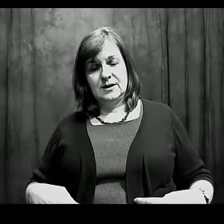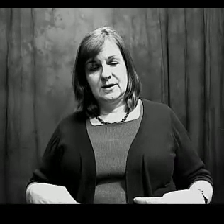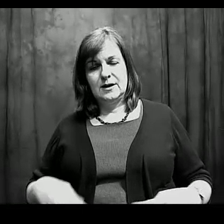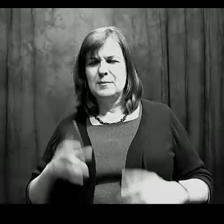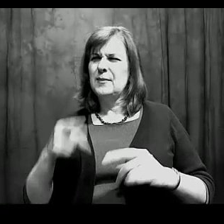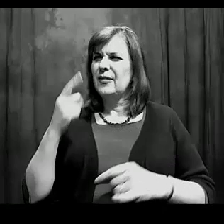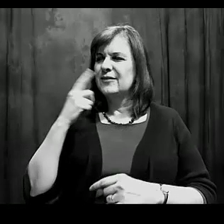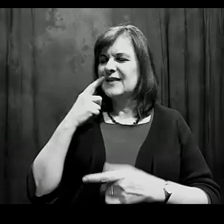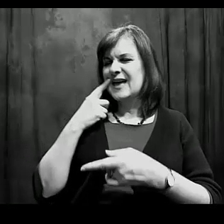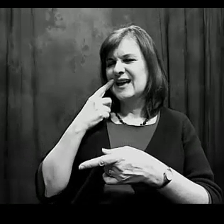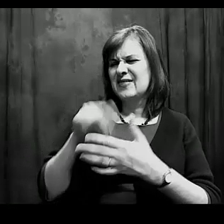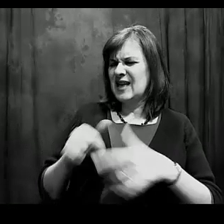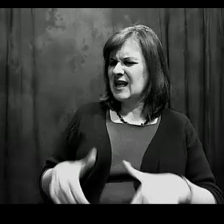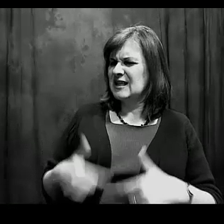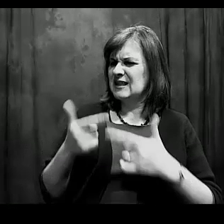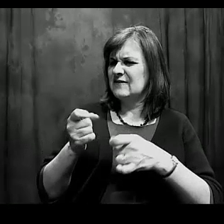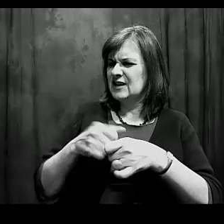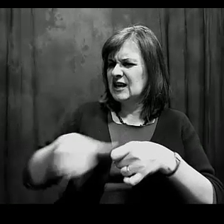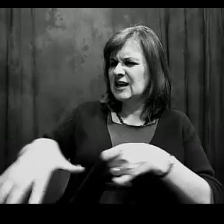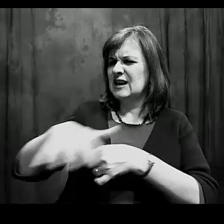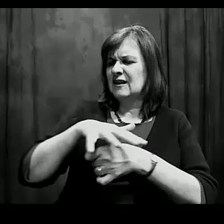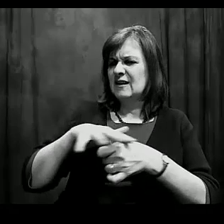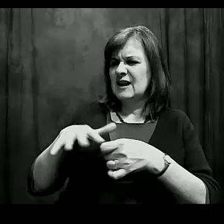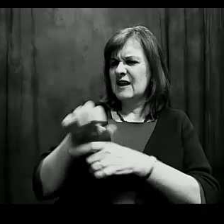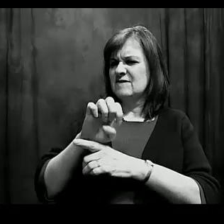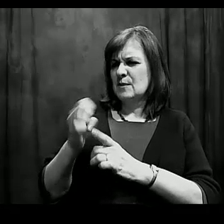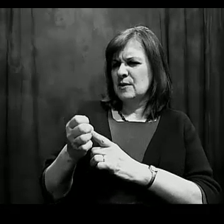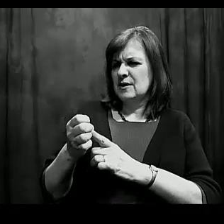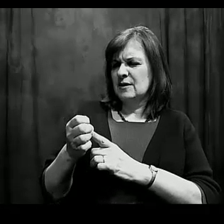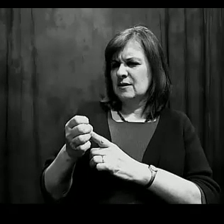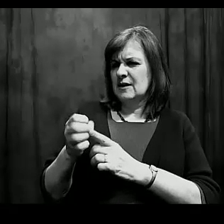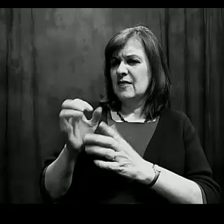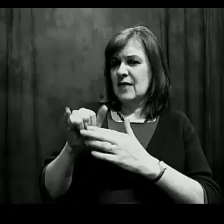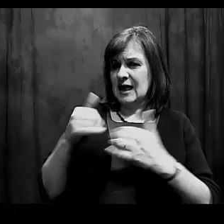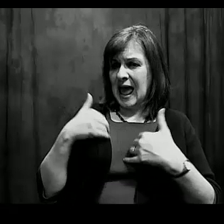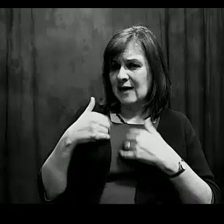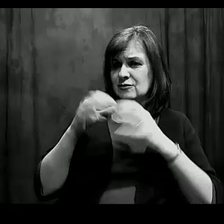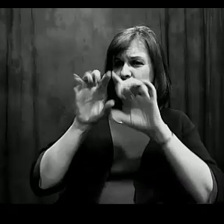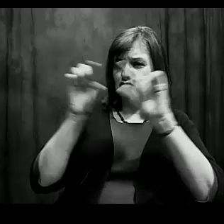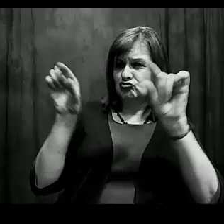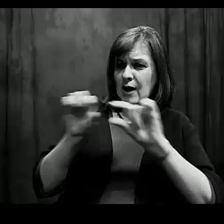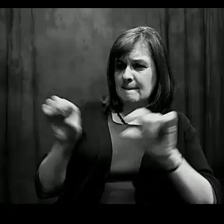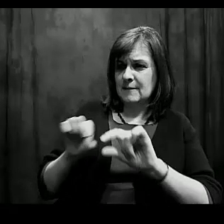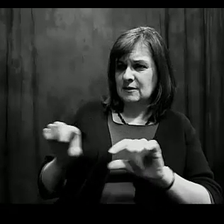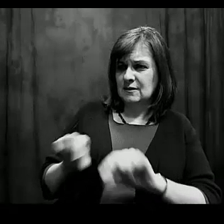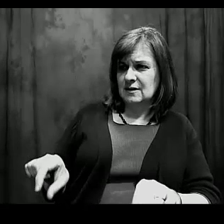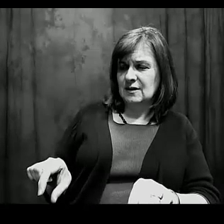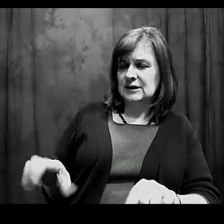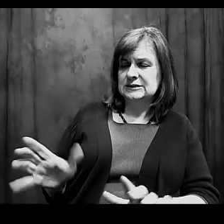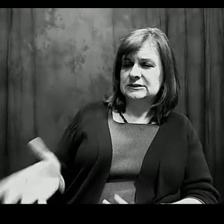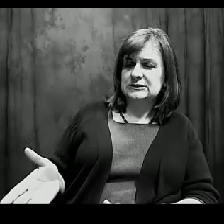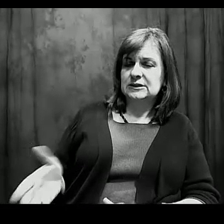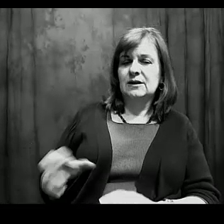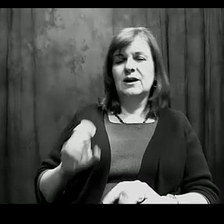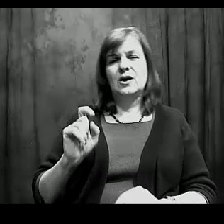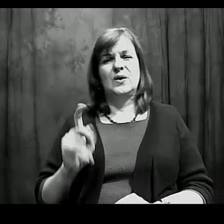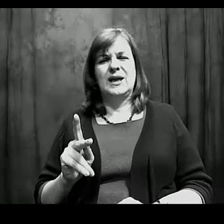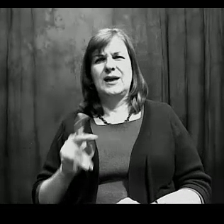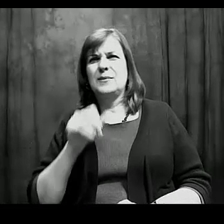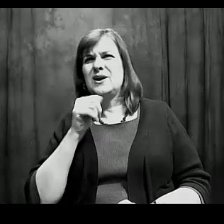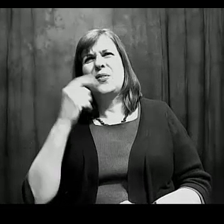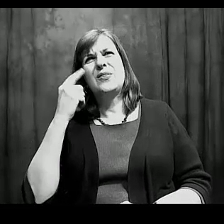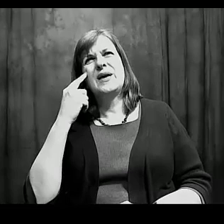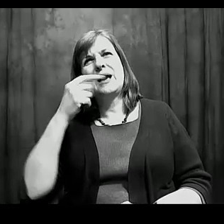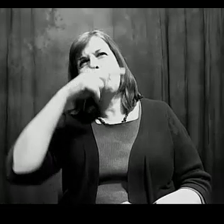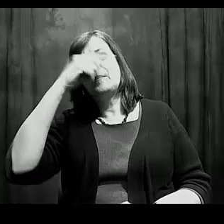maintained. People often say, well, they live in an environment where that's striped. Well, okay, but